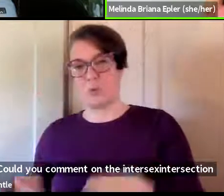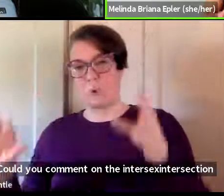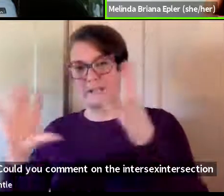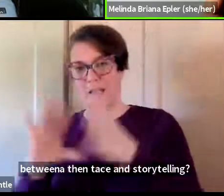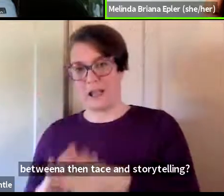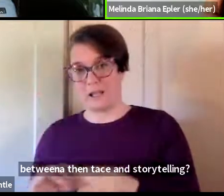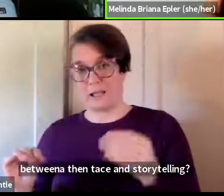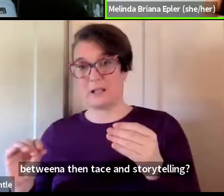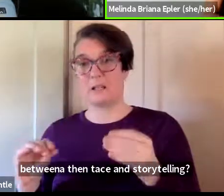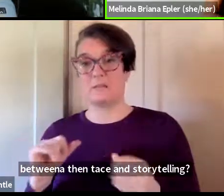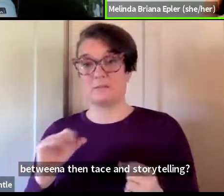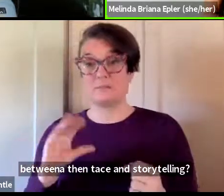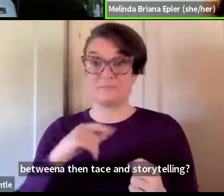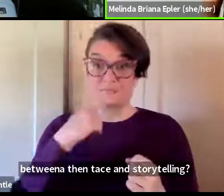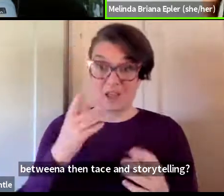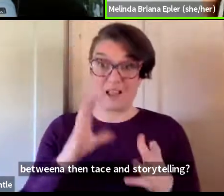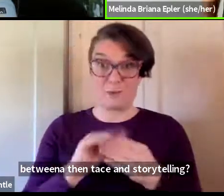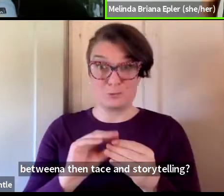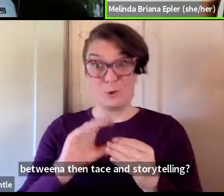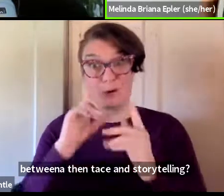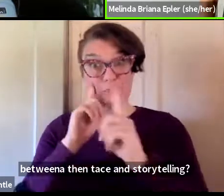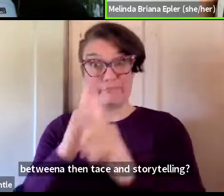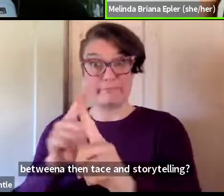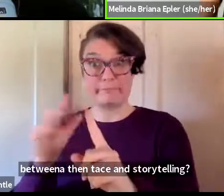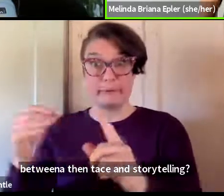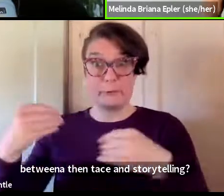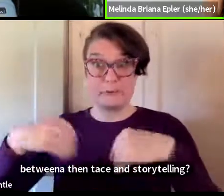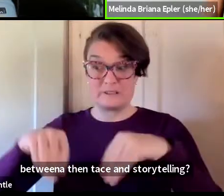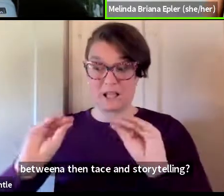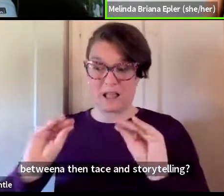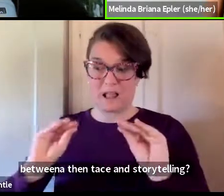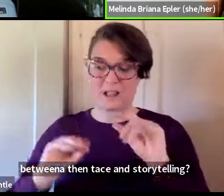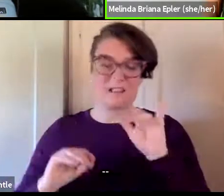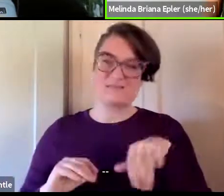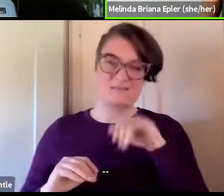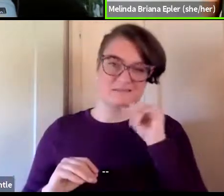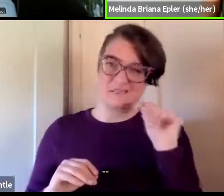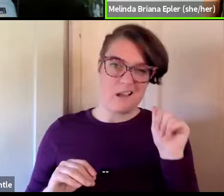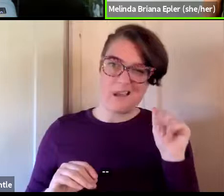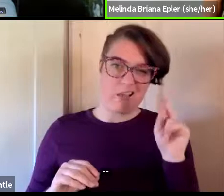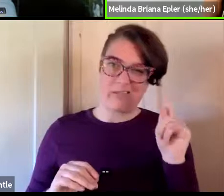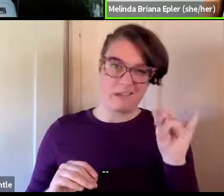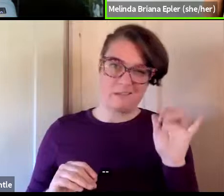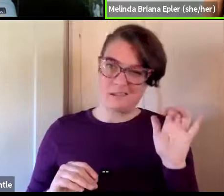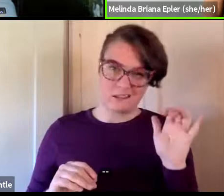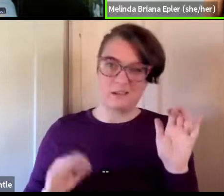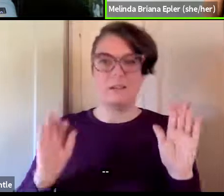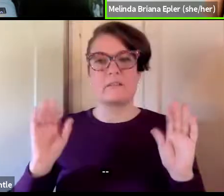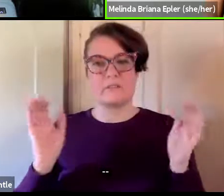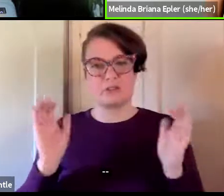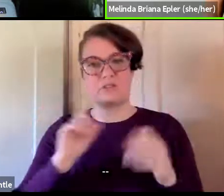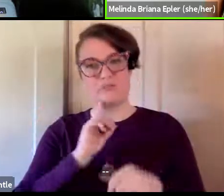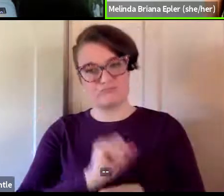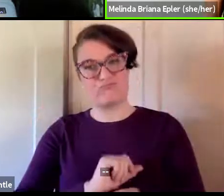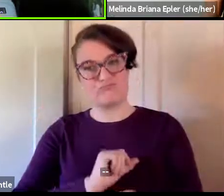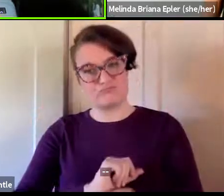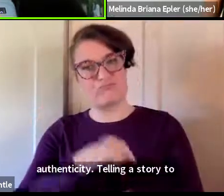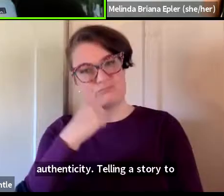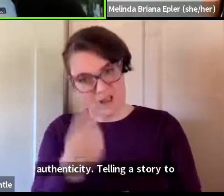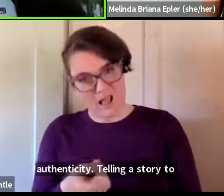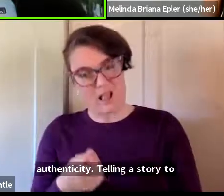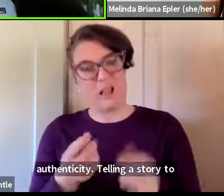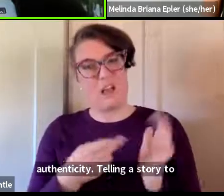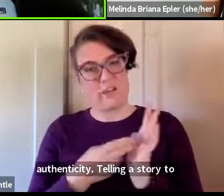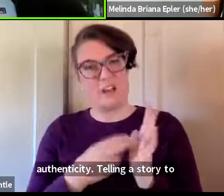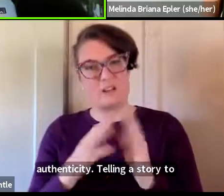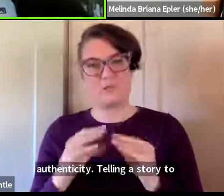So telling a story to sell that is not authentic versus telling an authentic story. Yeah, and I